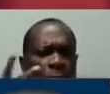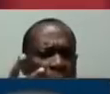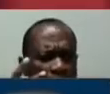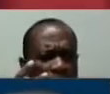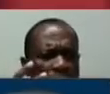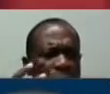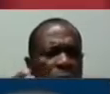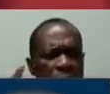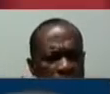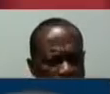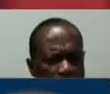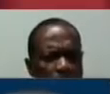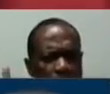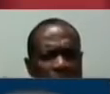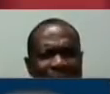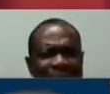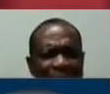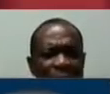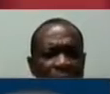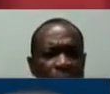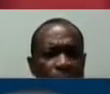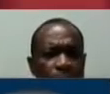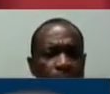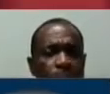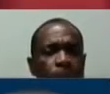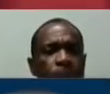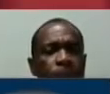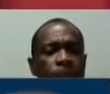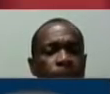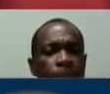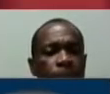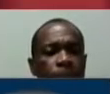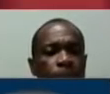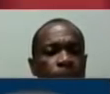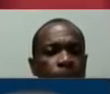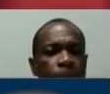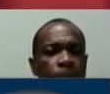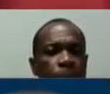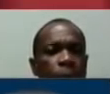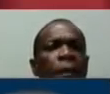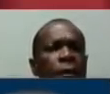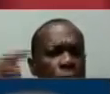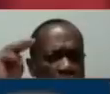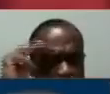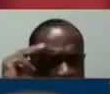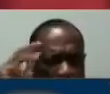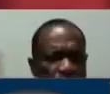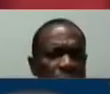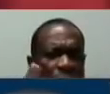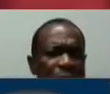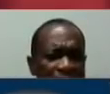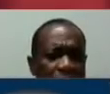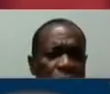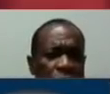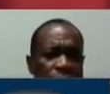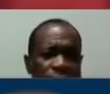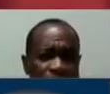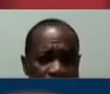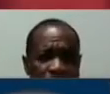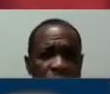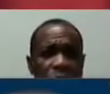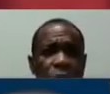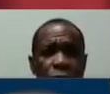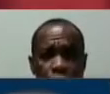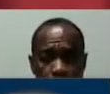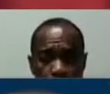so because of supply challenges, for instance. So the ministry's National Immunization Task Group has looked at it as well, and